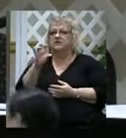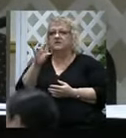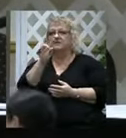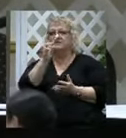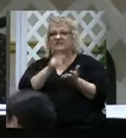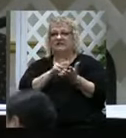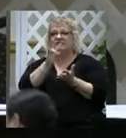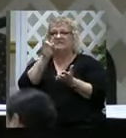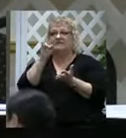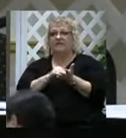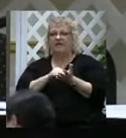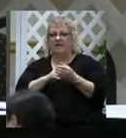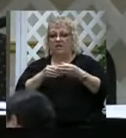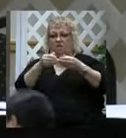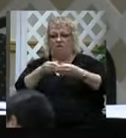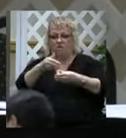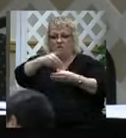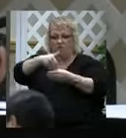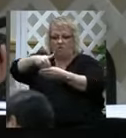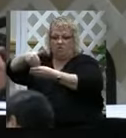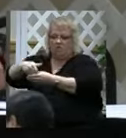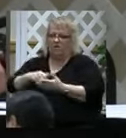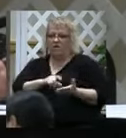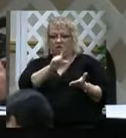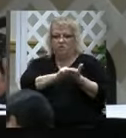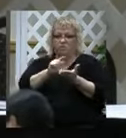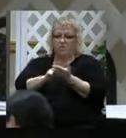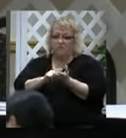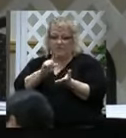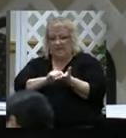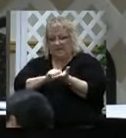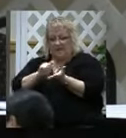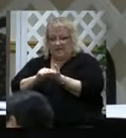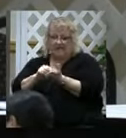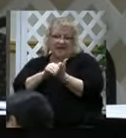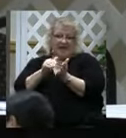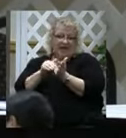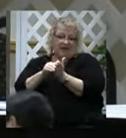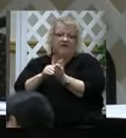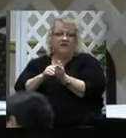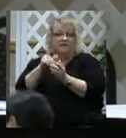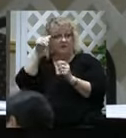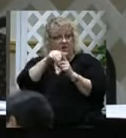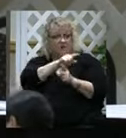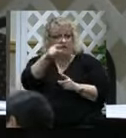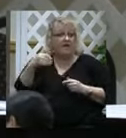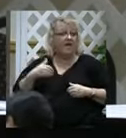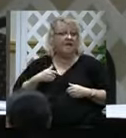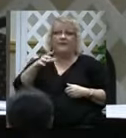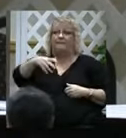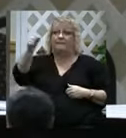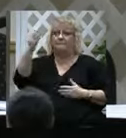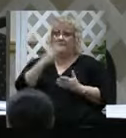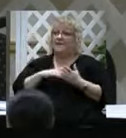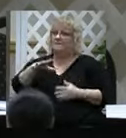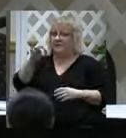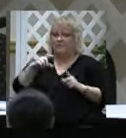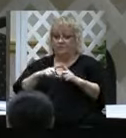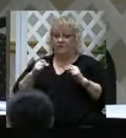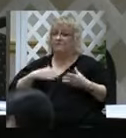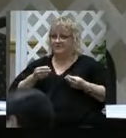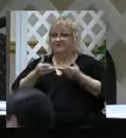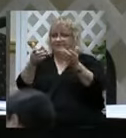$7,000 for the holders and printing thousands of those cards, which is why I want to remind you, if you haven't already taken some, please help yourself.